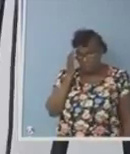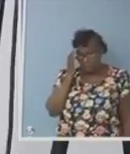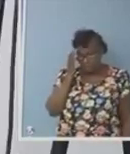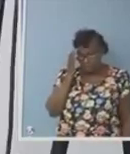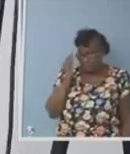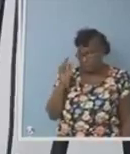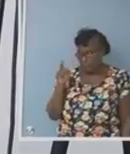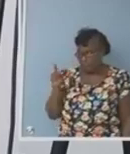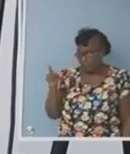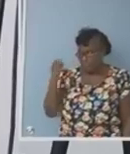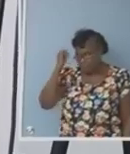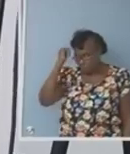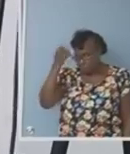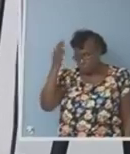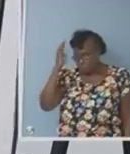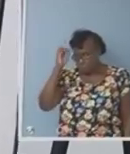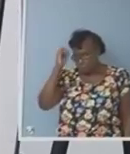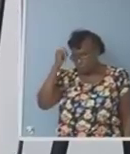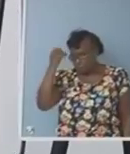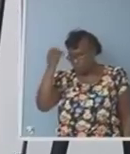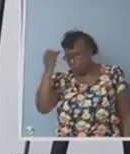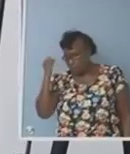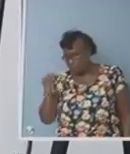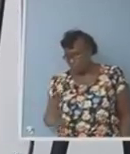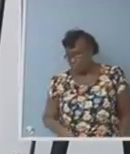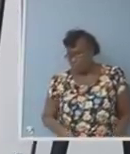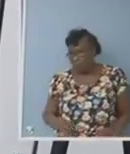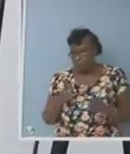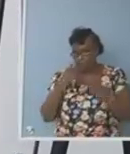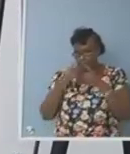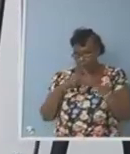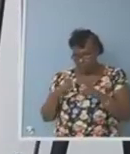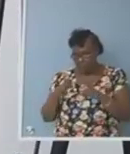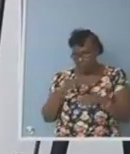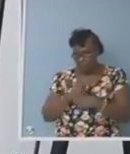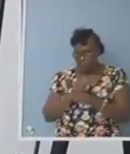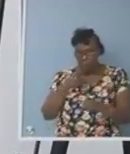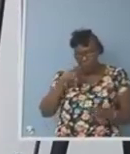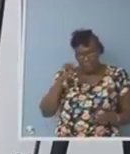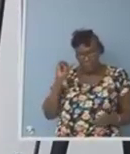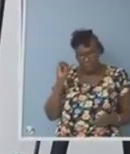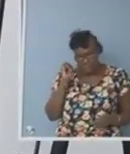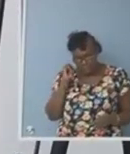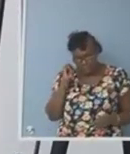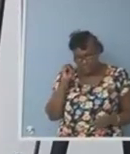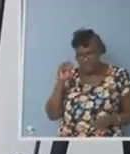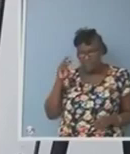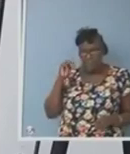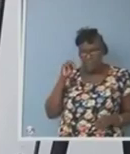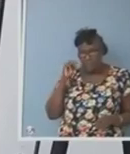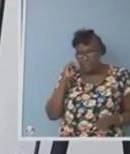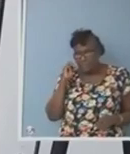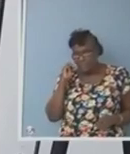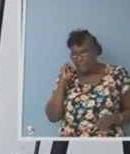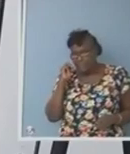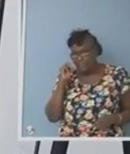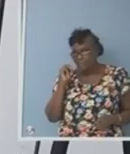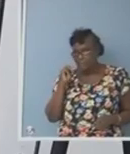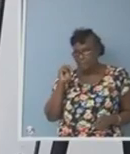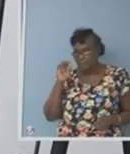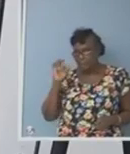Chief, given the announcements made yesterday by the Minister of Finance, is